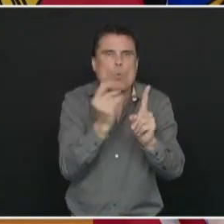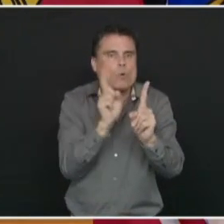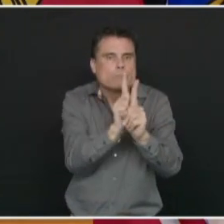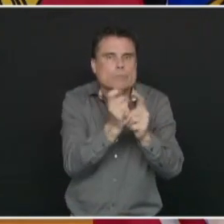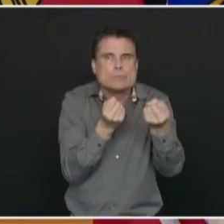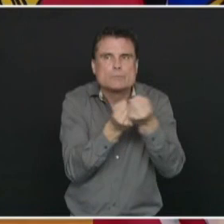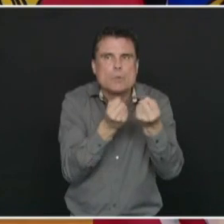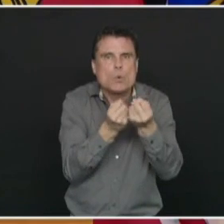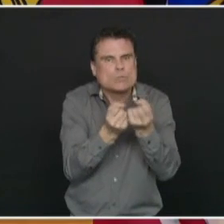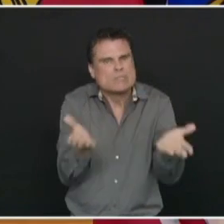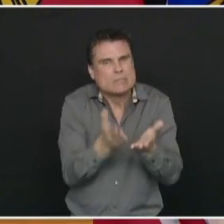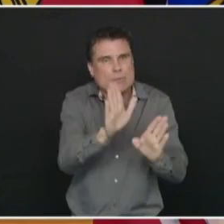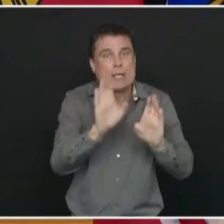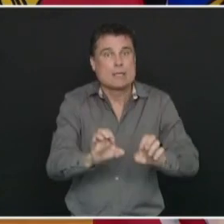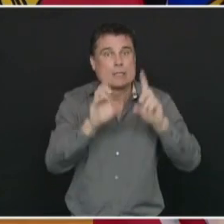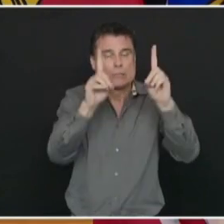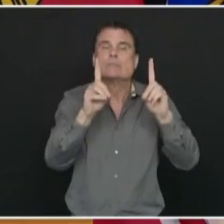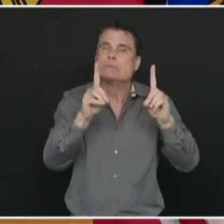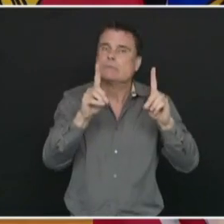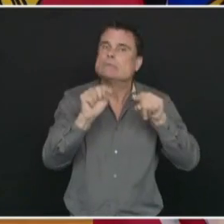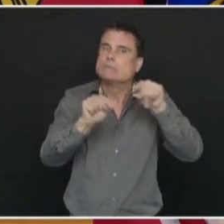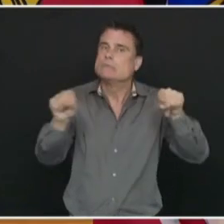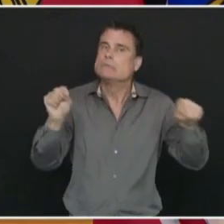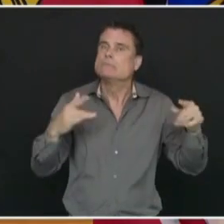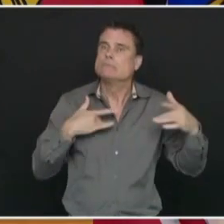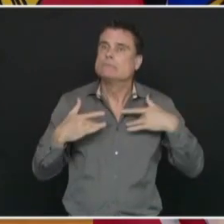many tests have been done at these 2 separate outbreaks?